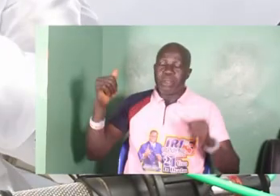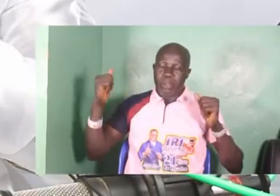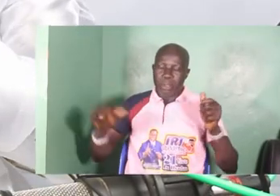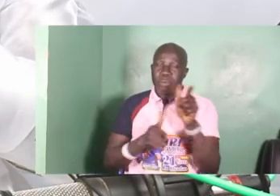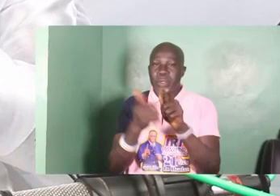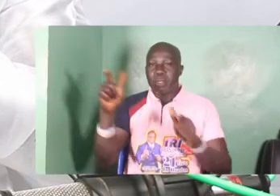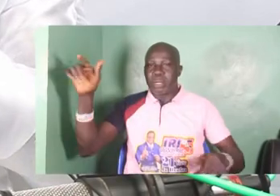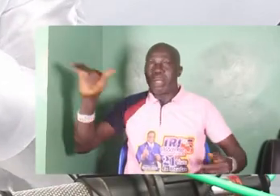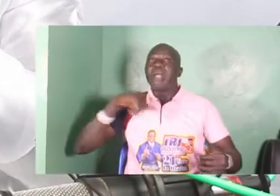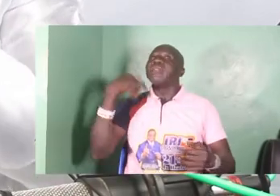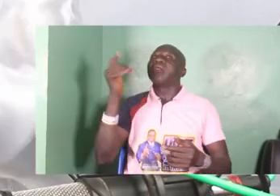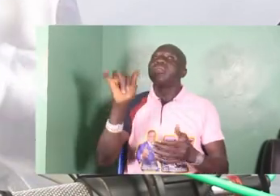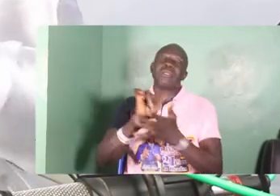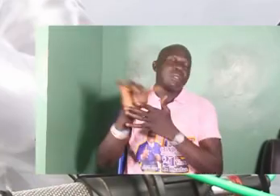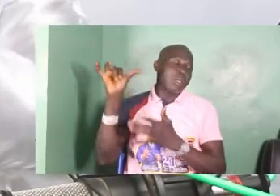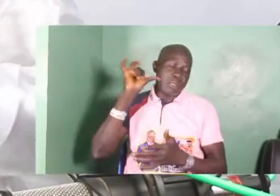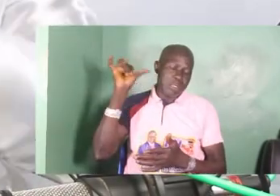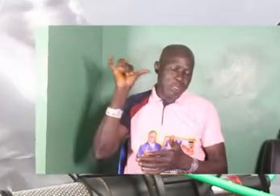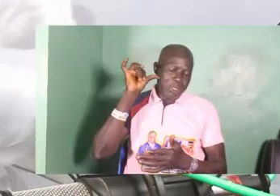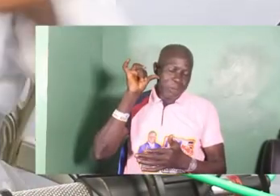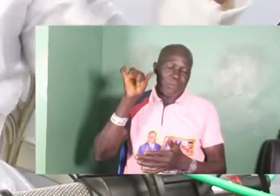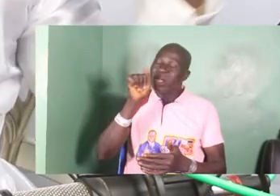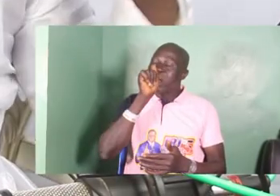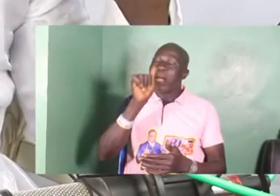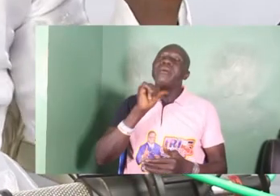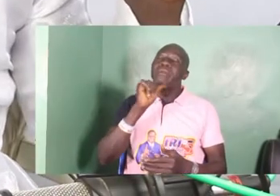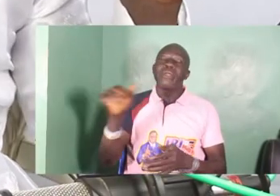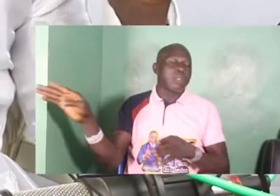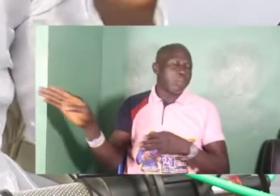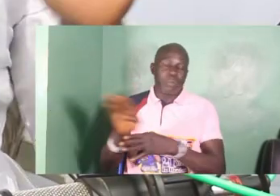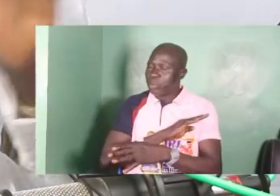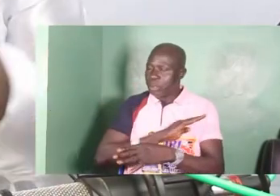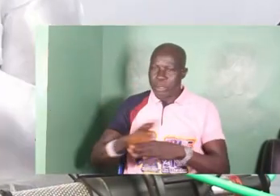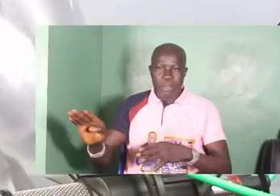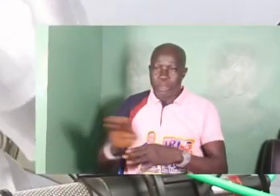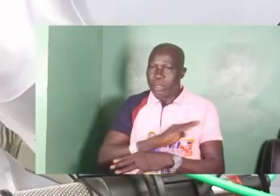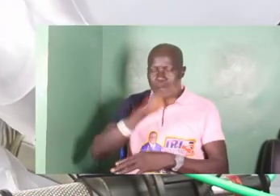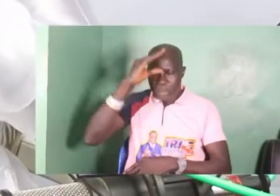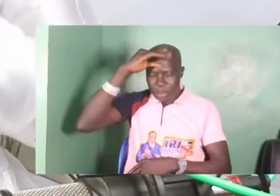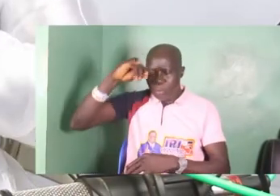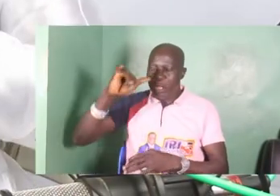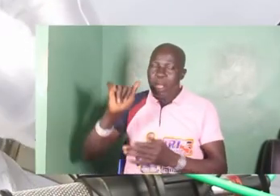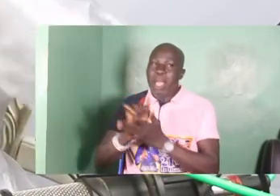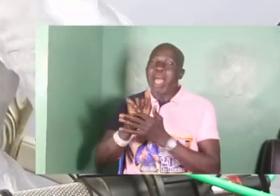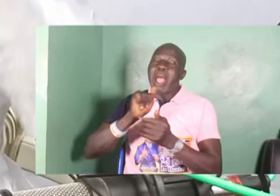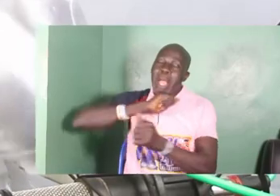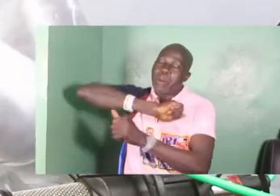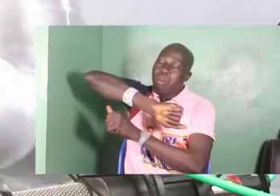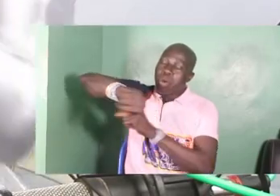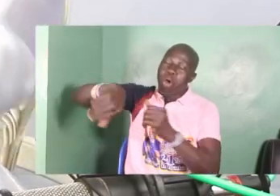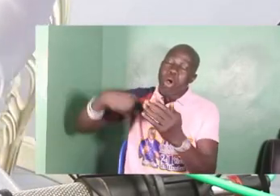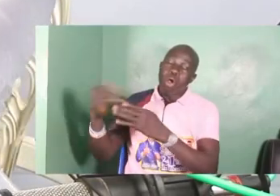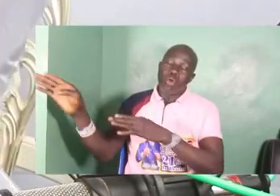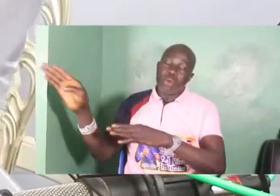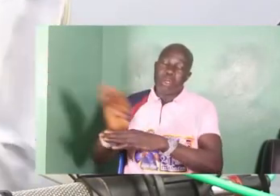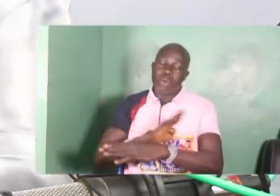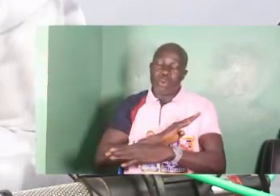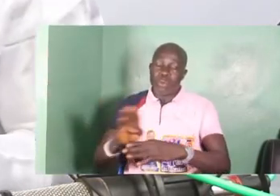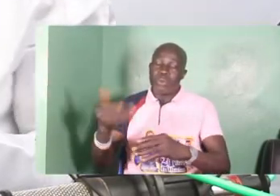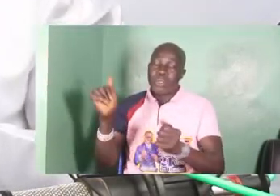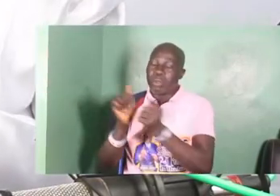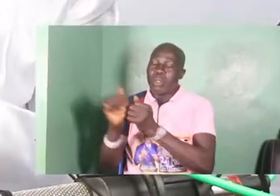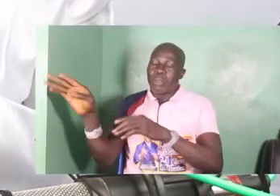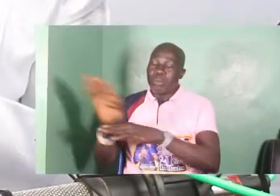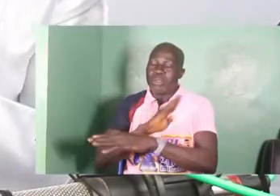be great. I told you yesterday. I'm not a businessman. I'm always busy with the business of God.